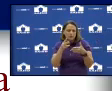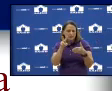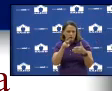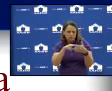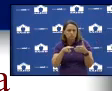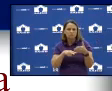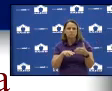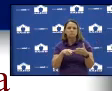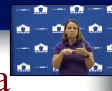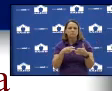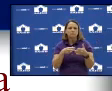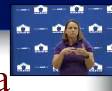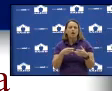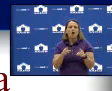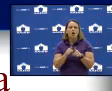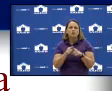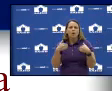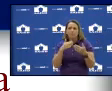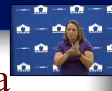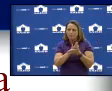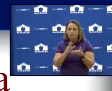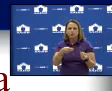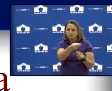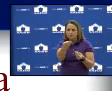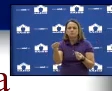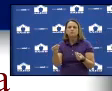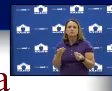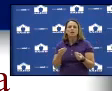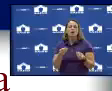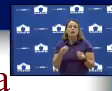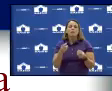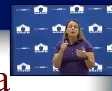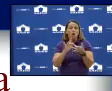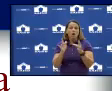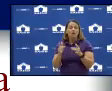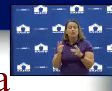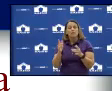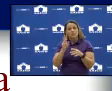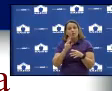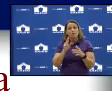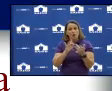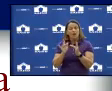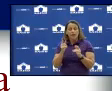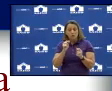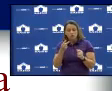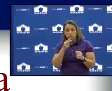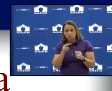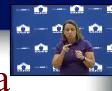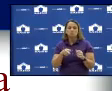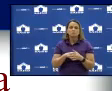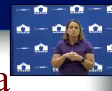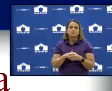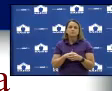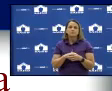that website for you to review. And we also have handouts here for those that are here, but those watching online, everything is available online. The idea is to